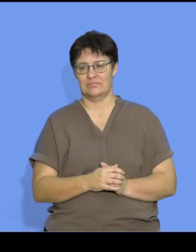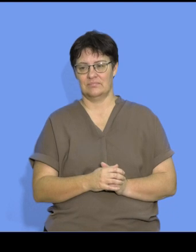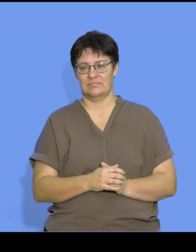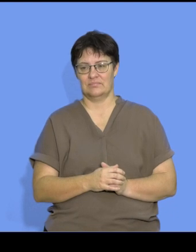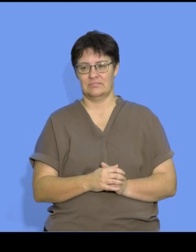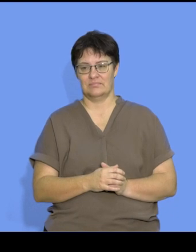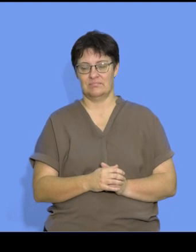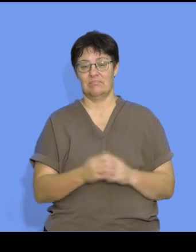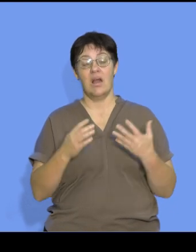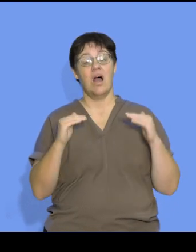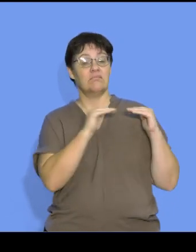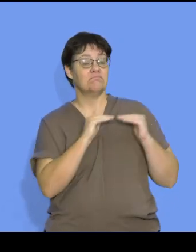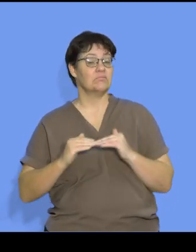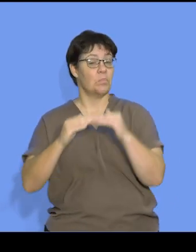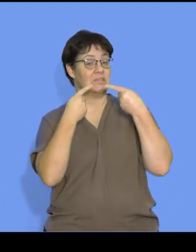Our common difference